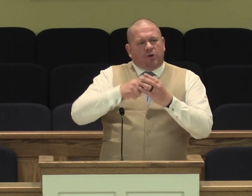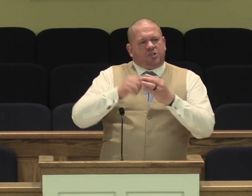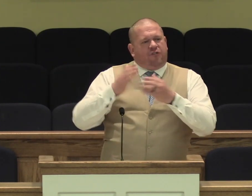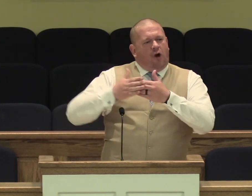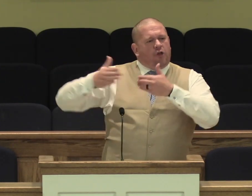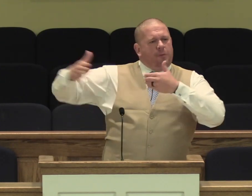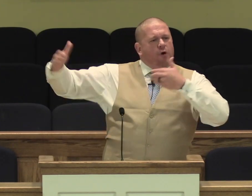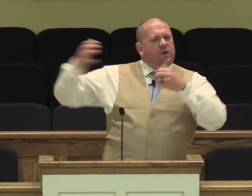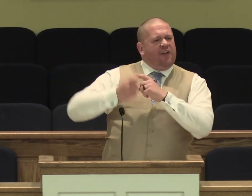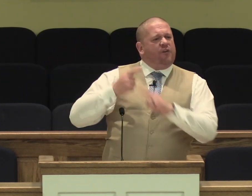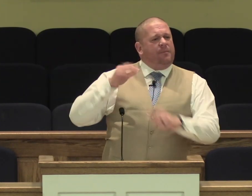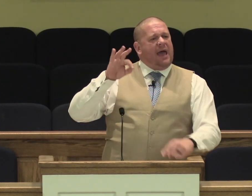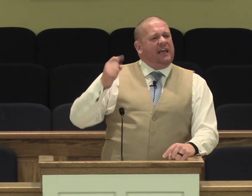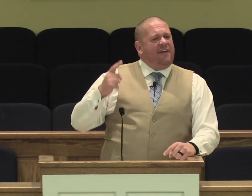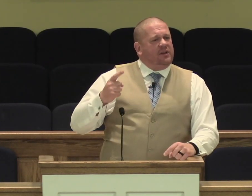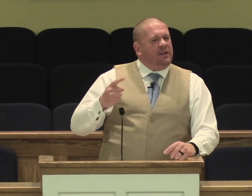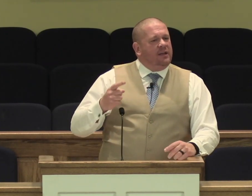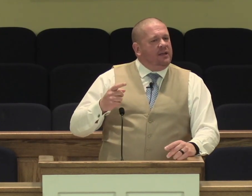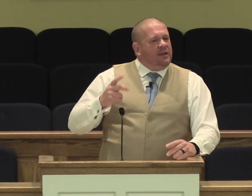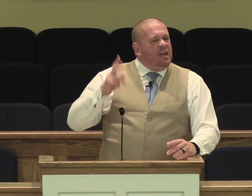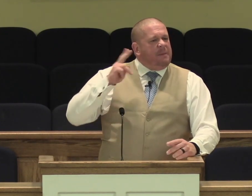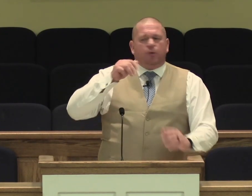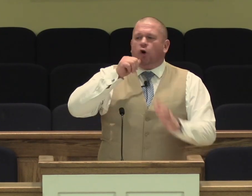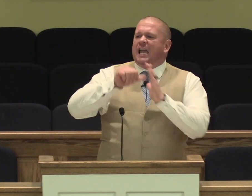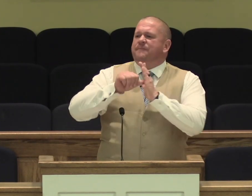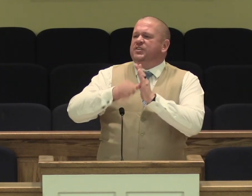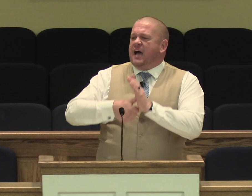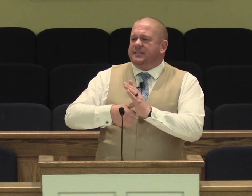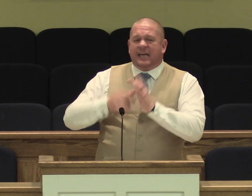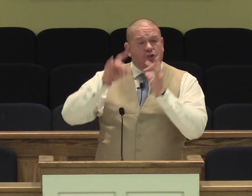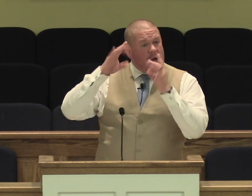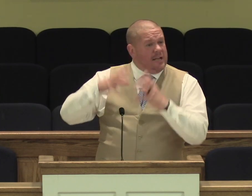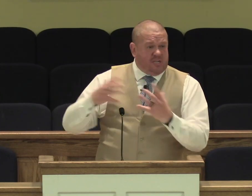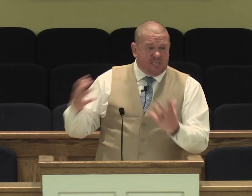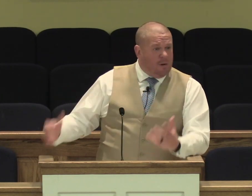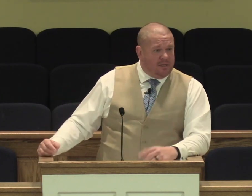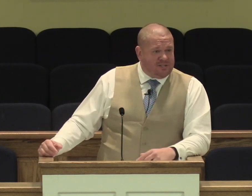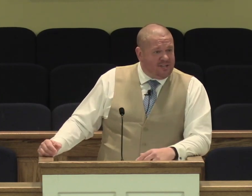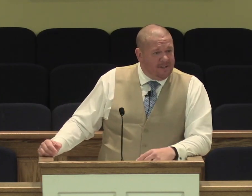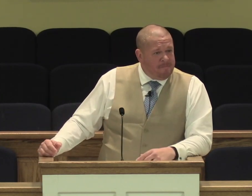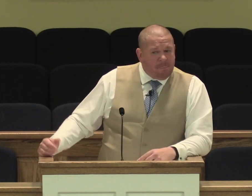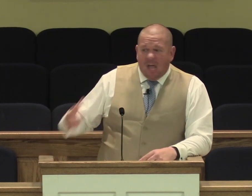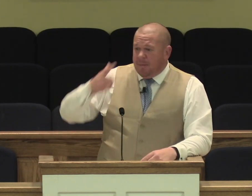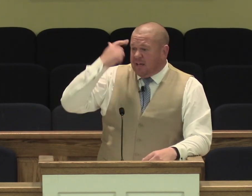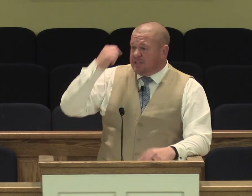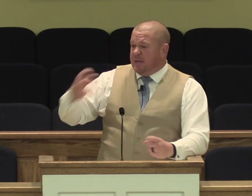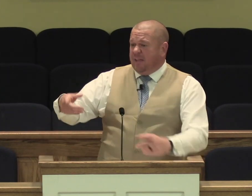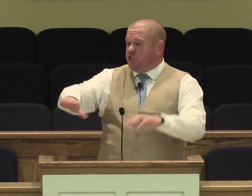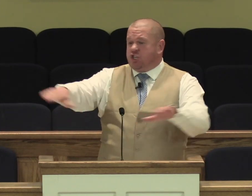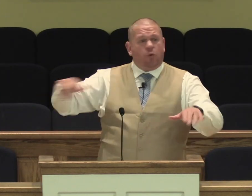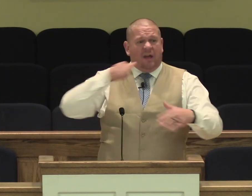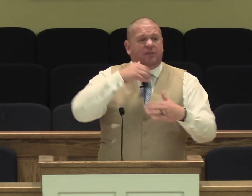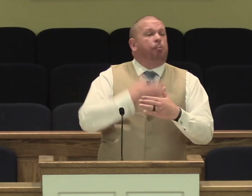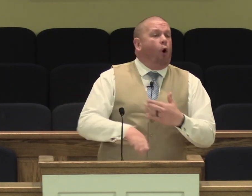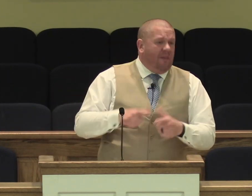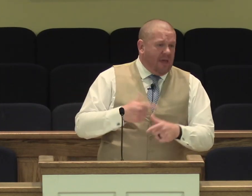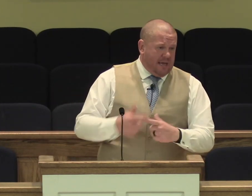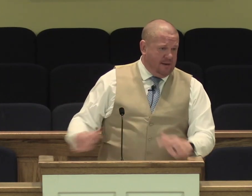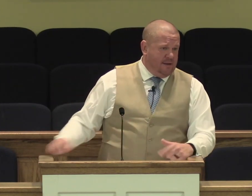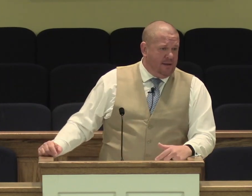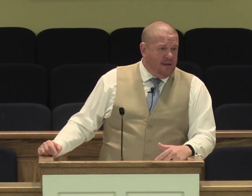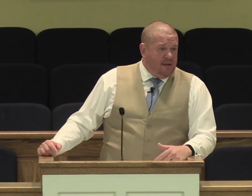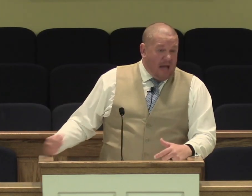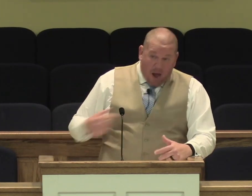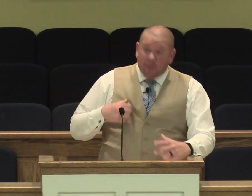I noticed the further removed we get from 9/11, people don't emphasize that tragedy as much. And because many of these children weren't even born